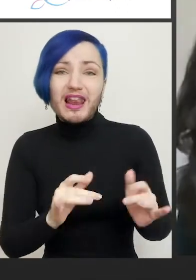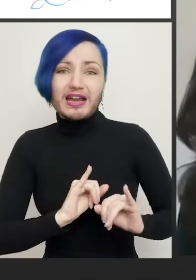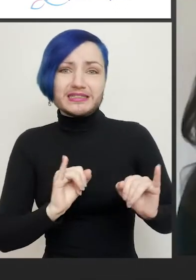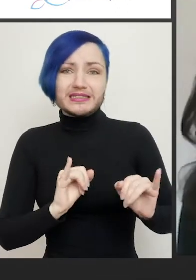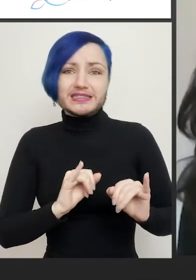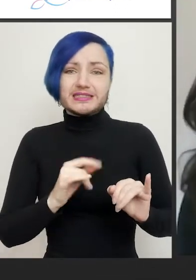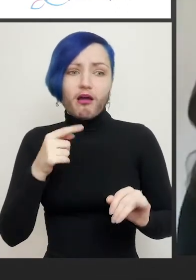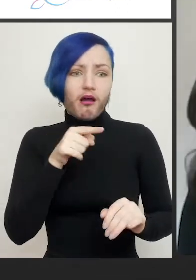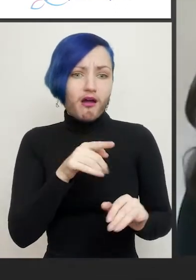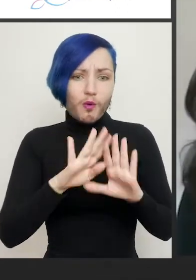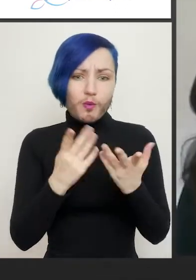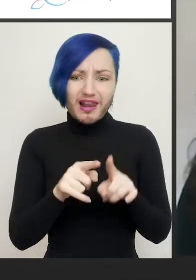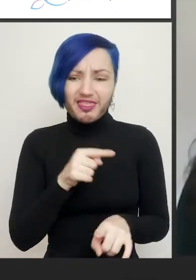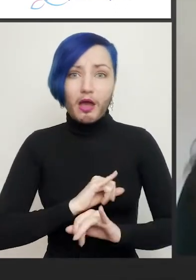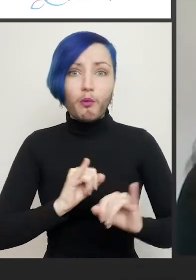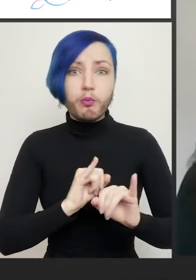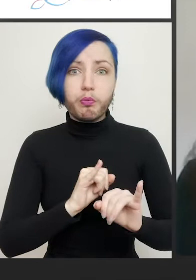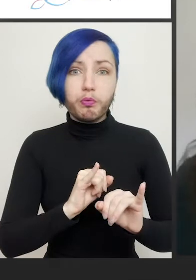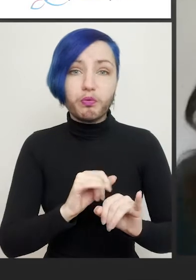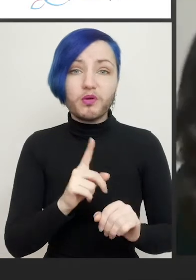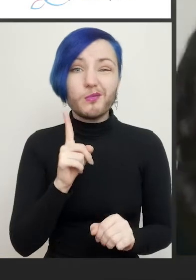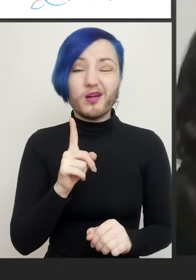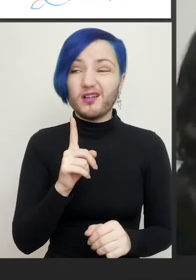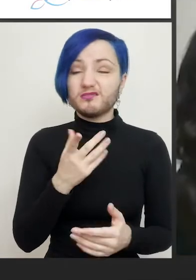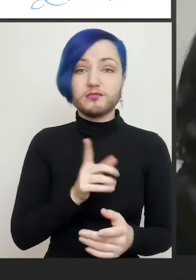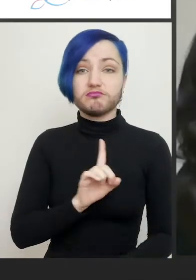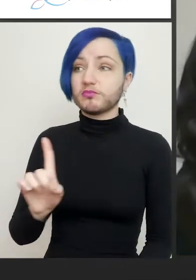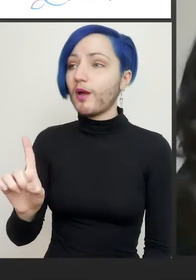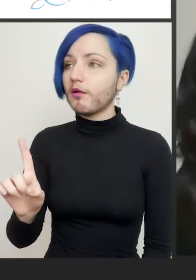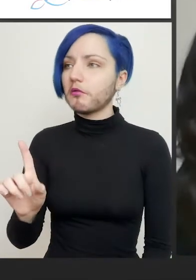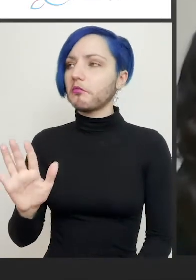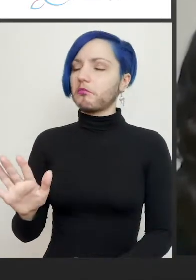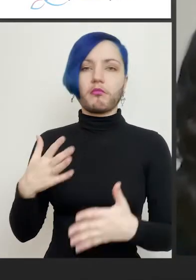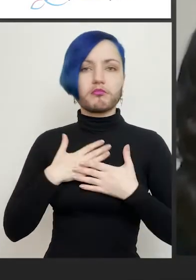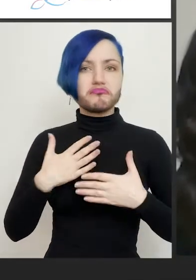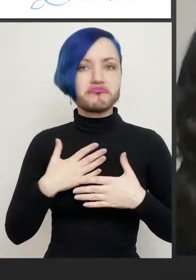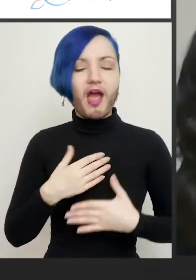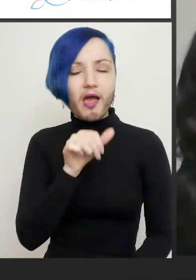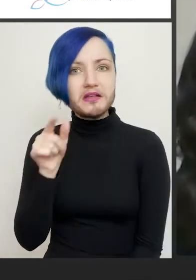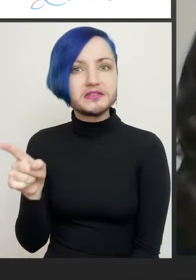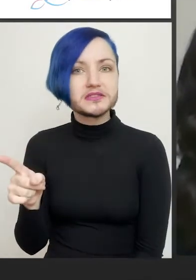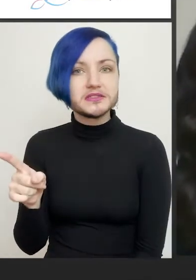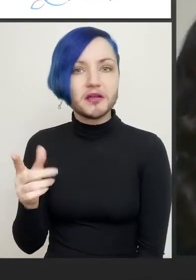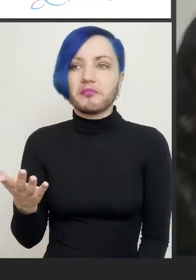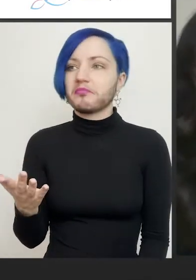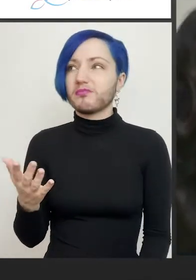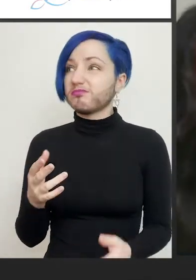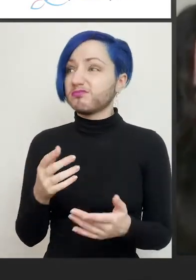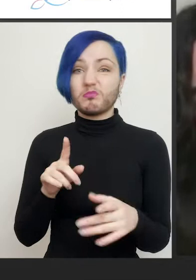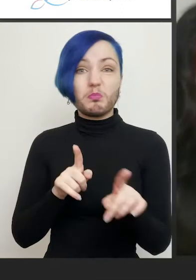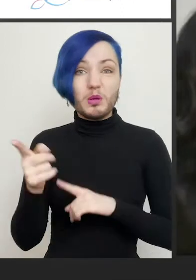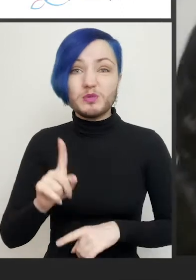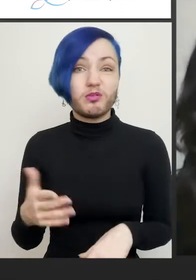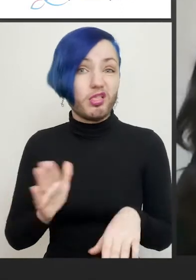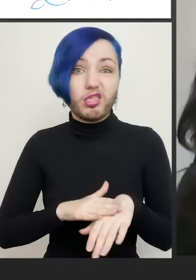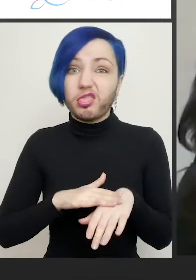this is the world and this is how it is. And in fact, like you said, you'll be pleasantly surprised if you know, most of the time actually people